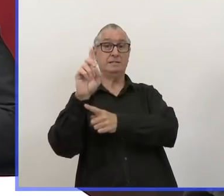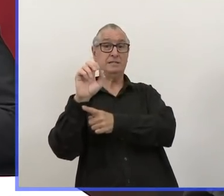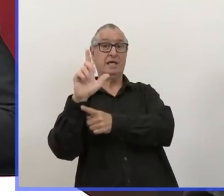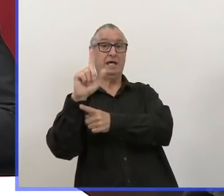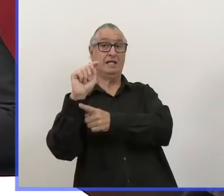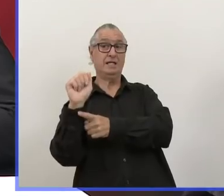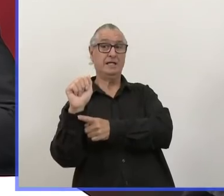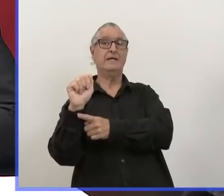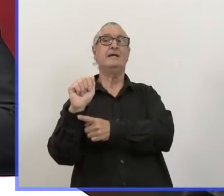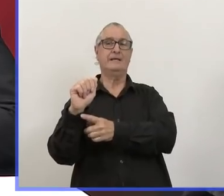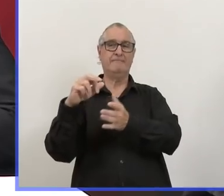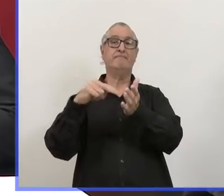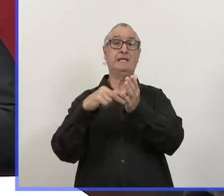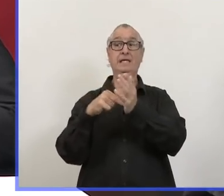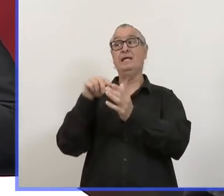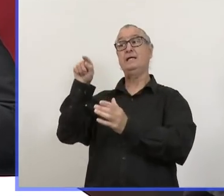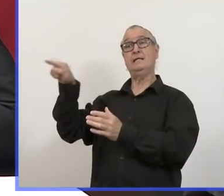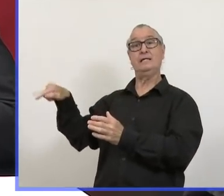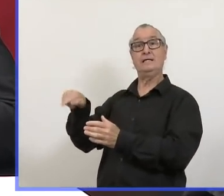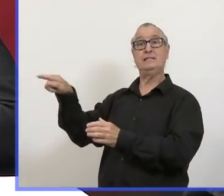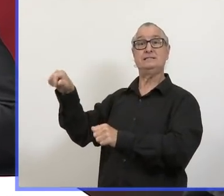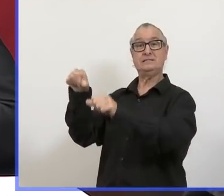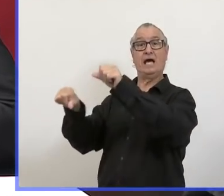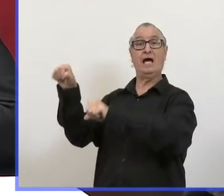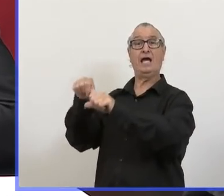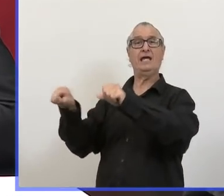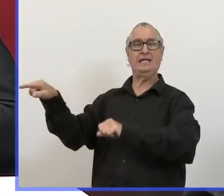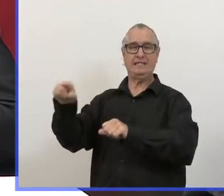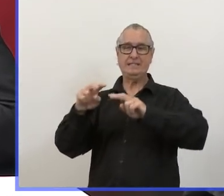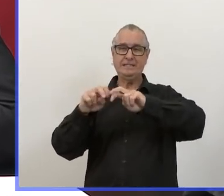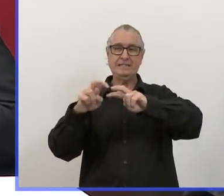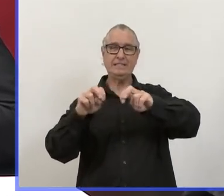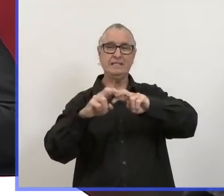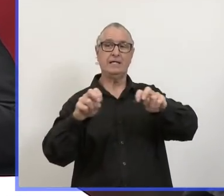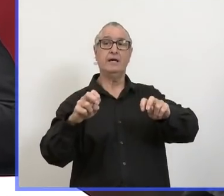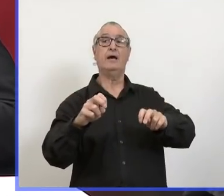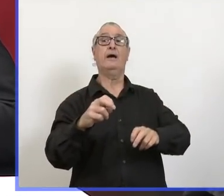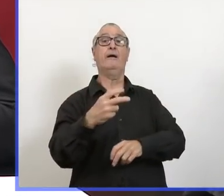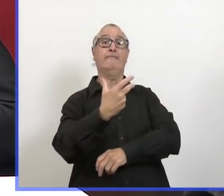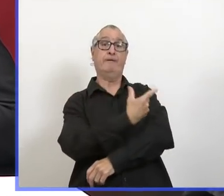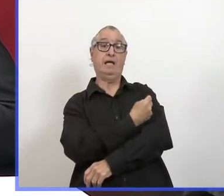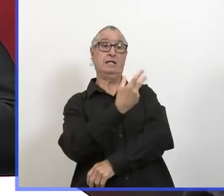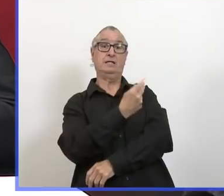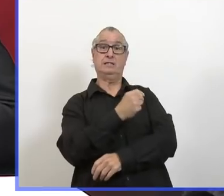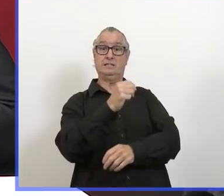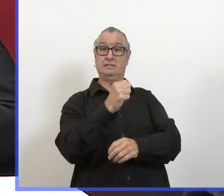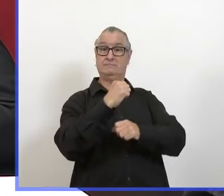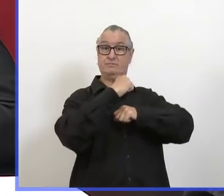vaccines are against the variants. And whether it's the B117